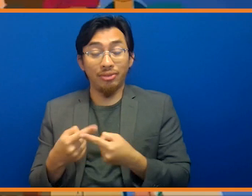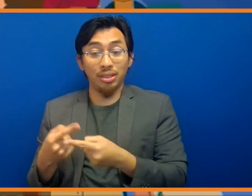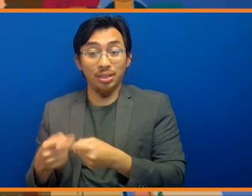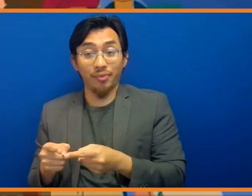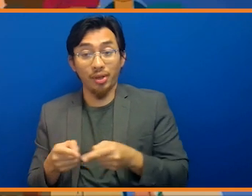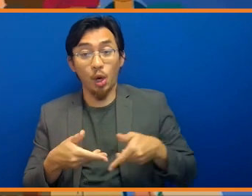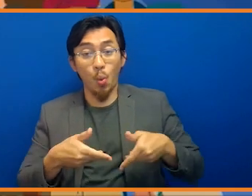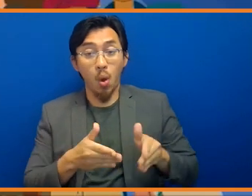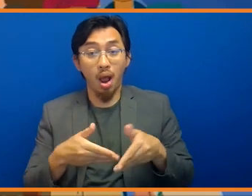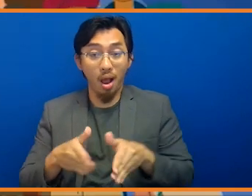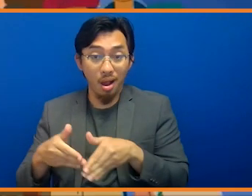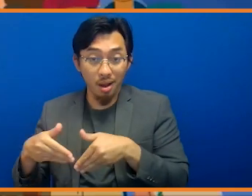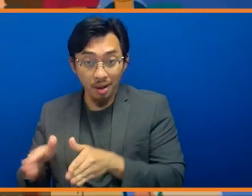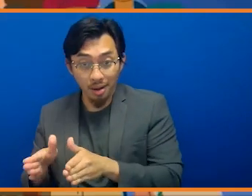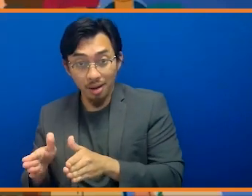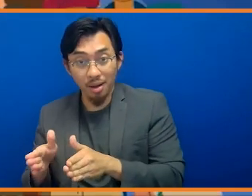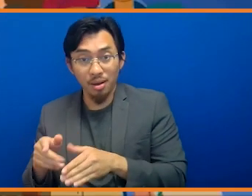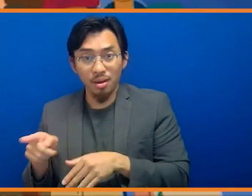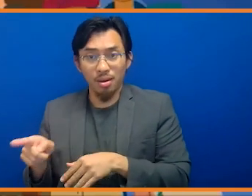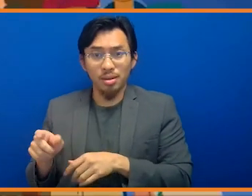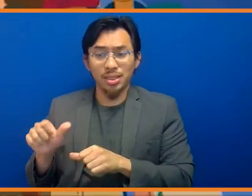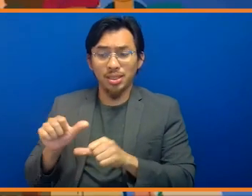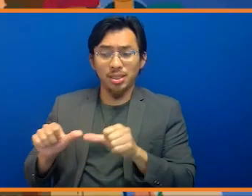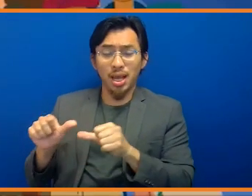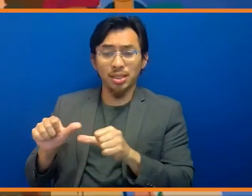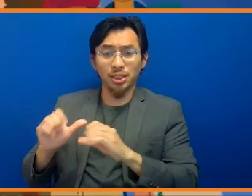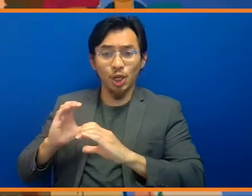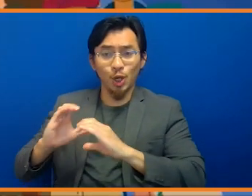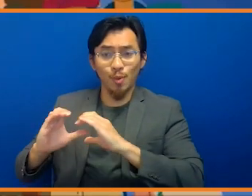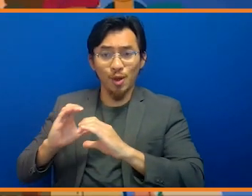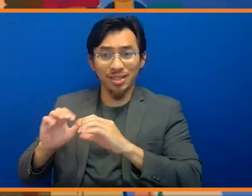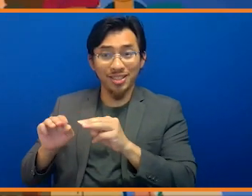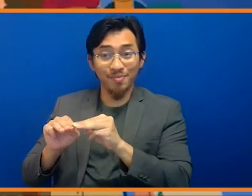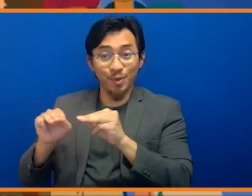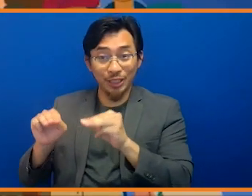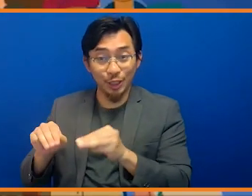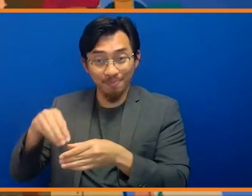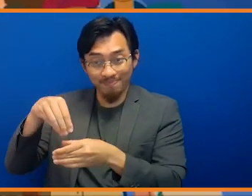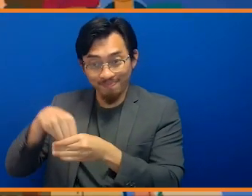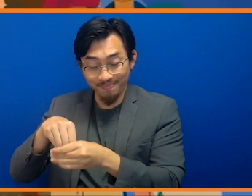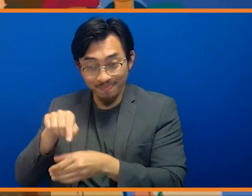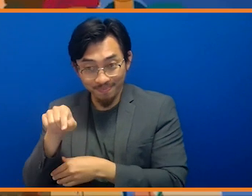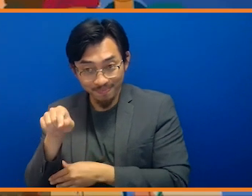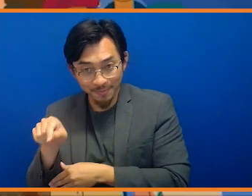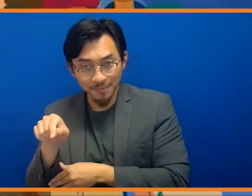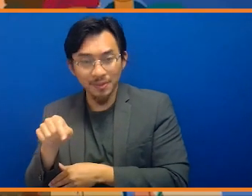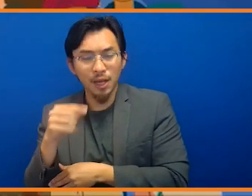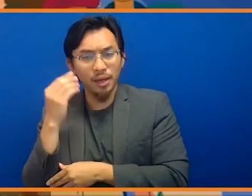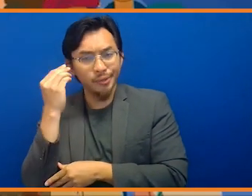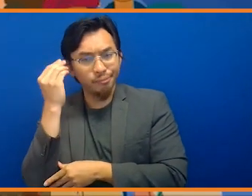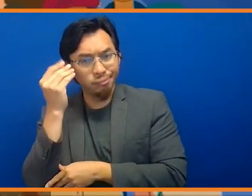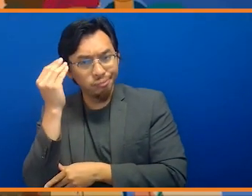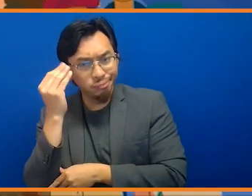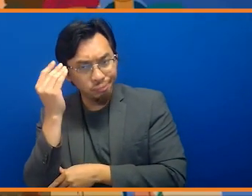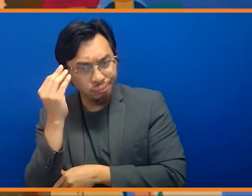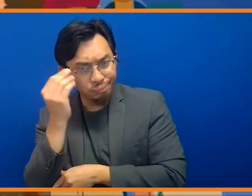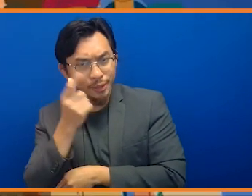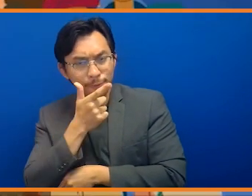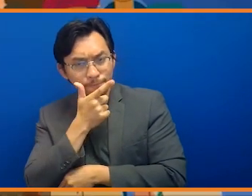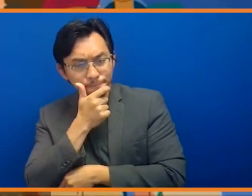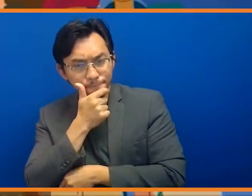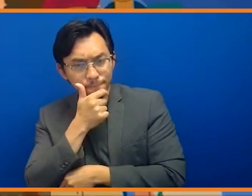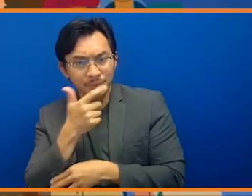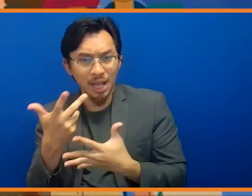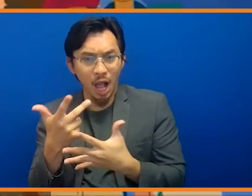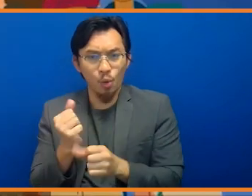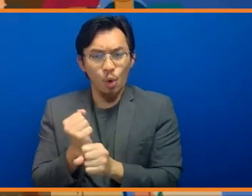different kind of ways by the science communicator at the museum or other institution